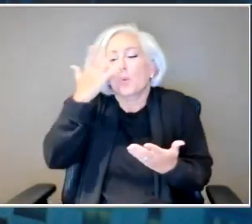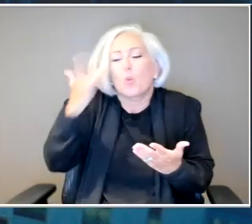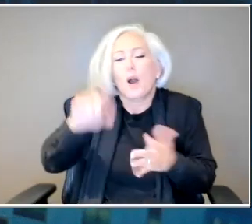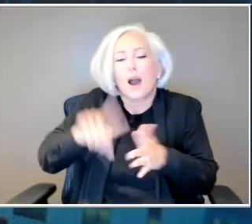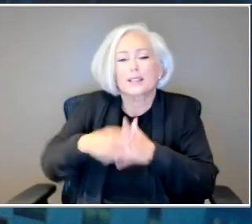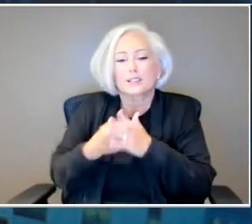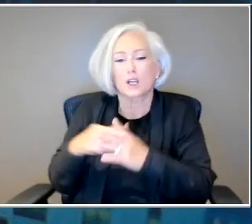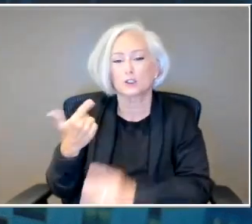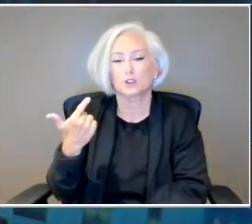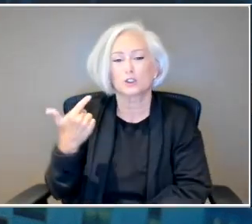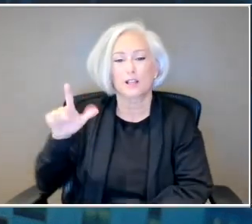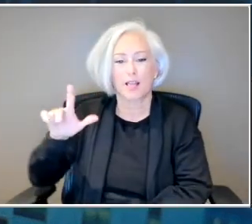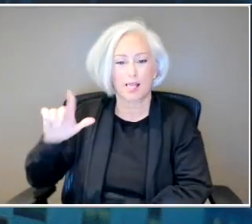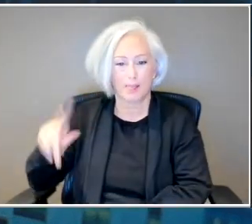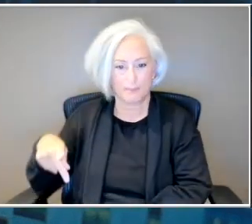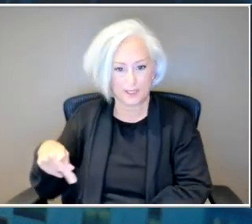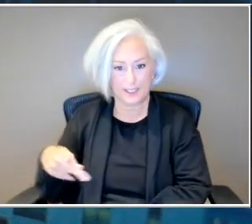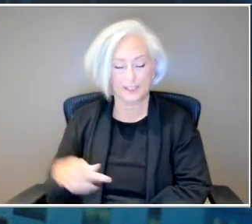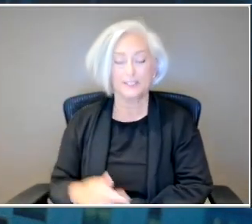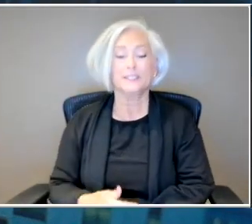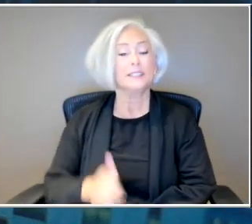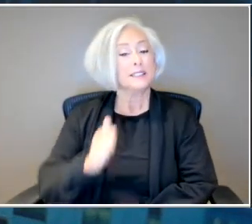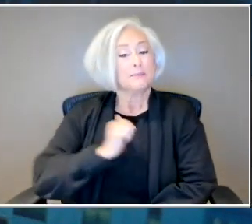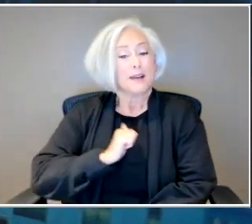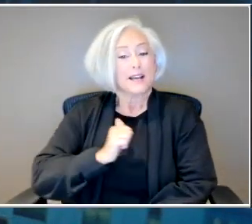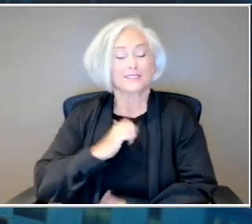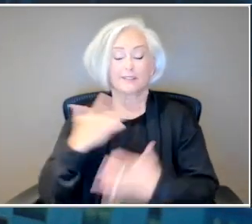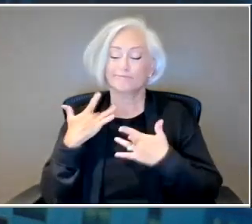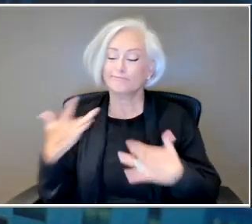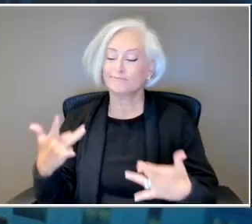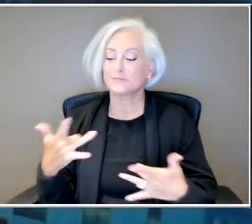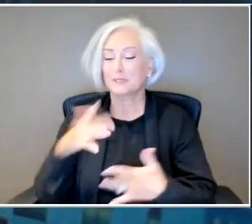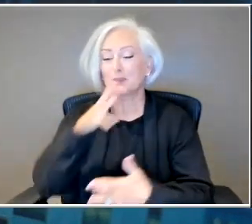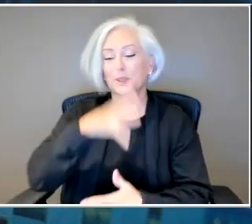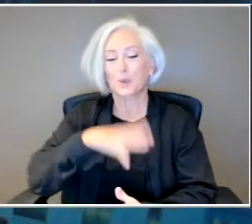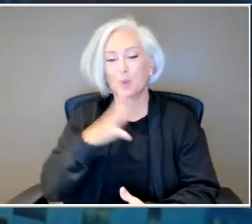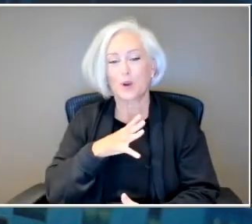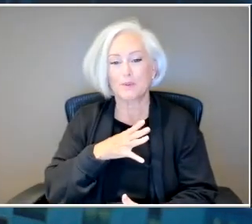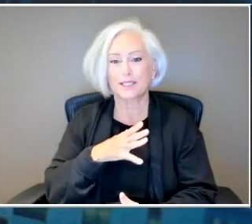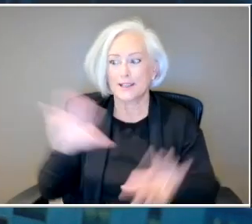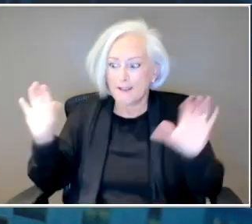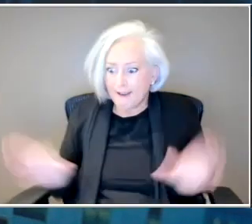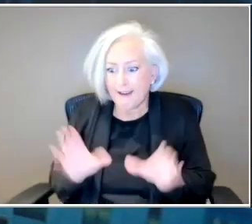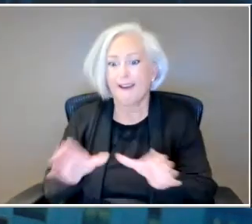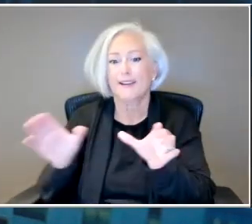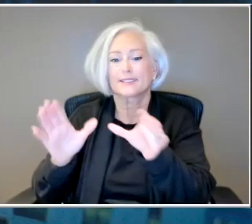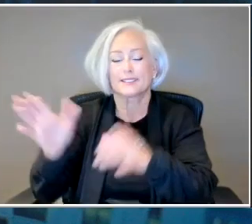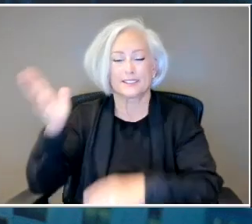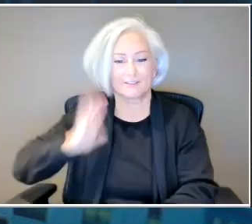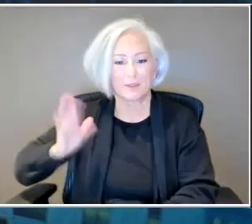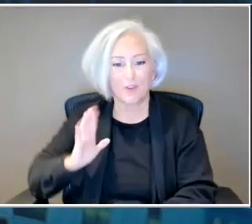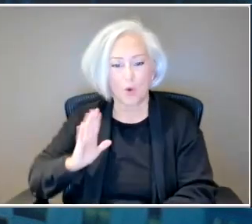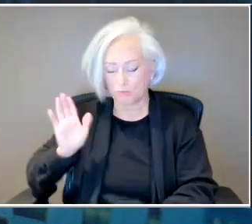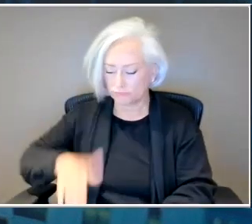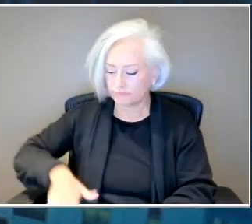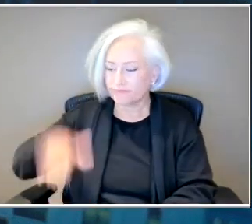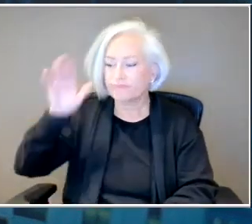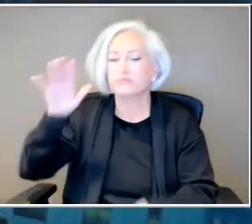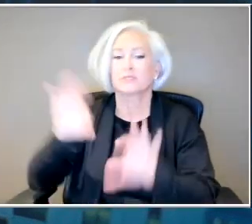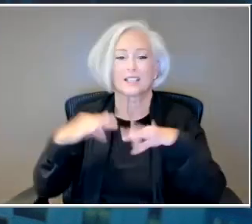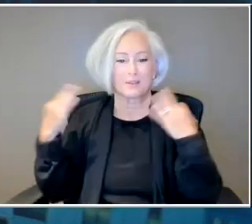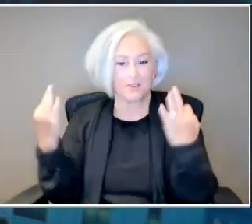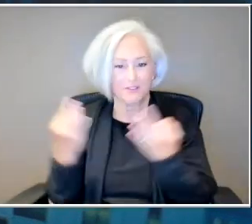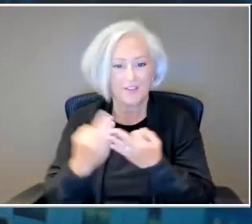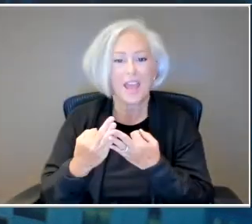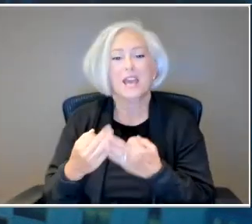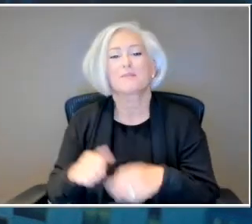be super active, multitasking and raising a family. And as we became empty nesters,